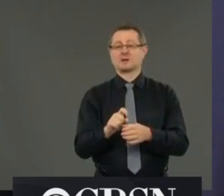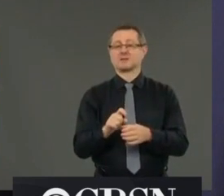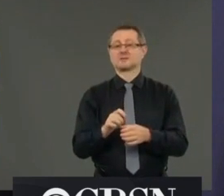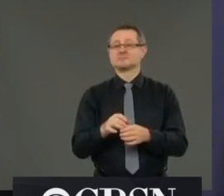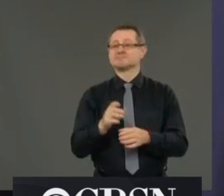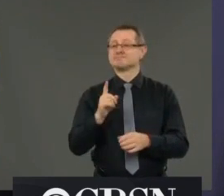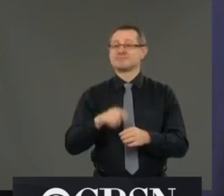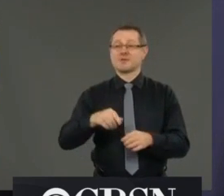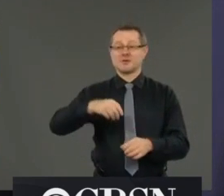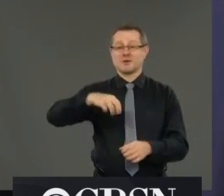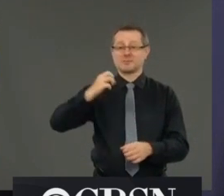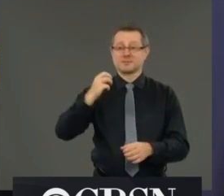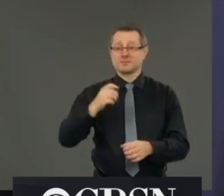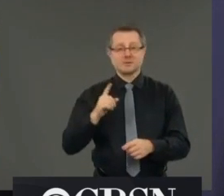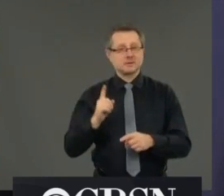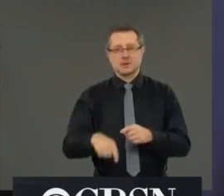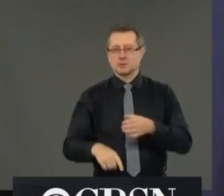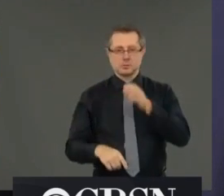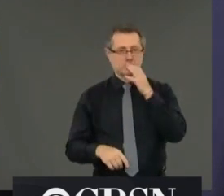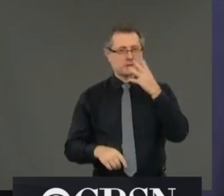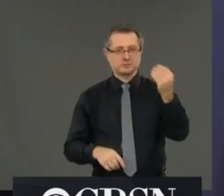alcoholic beverage on the sidewalk.